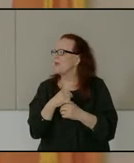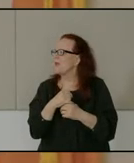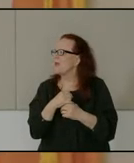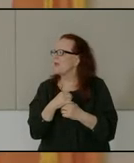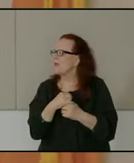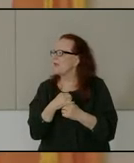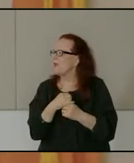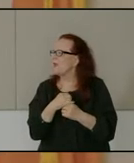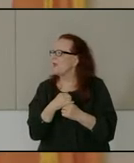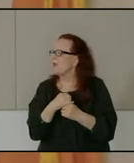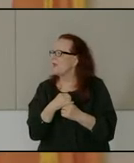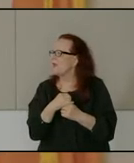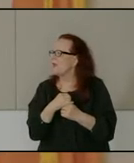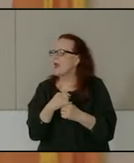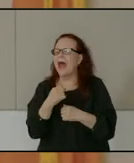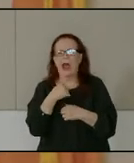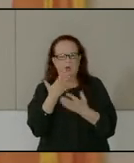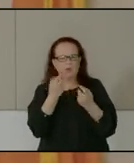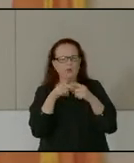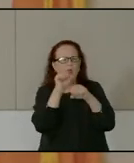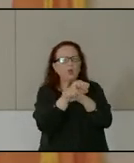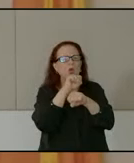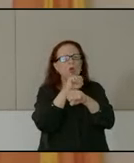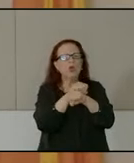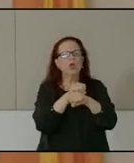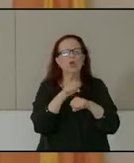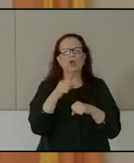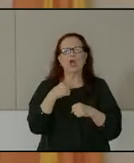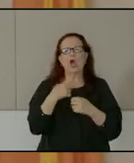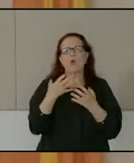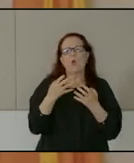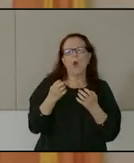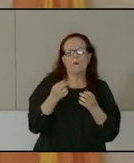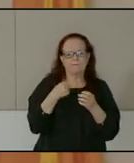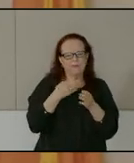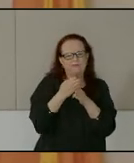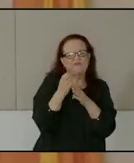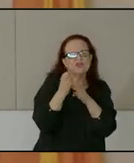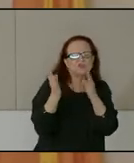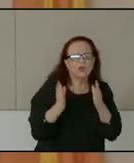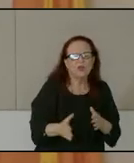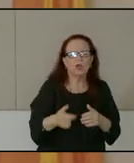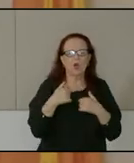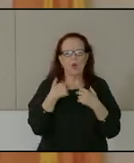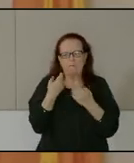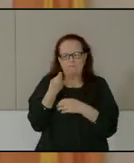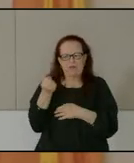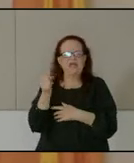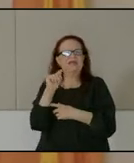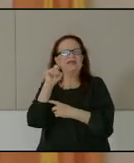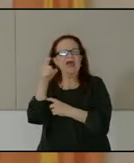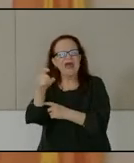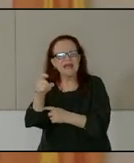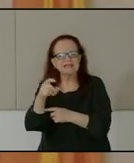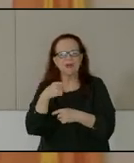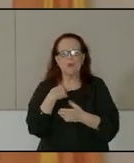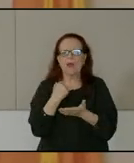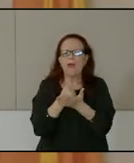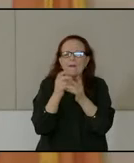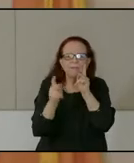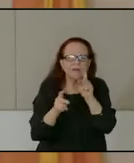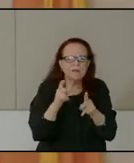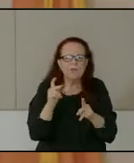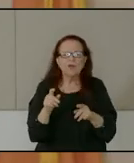by paying tax, by become a professional and help other people in different directions and different